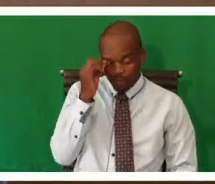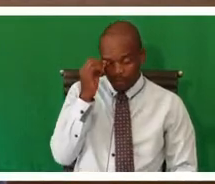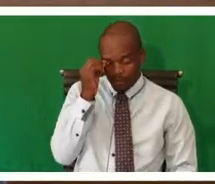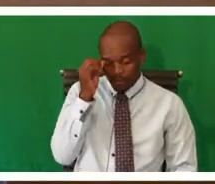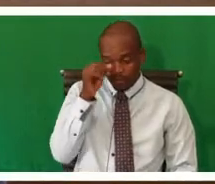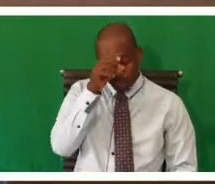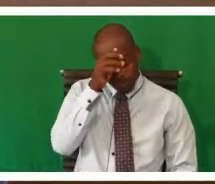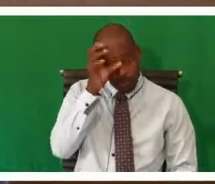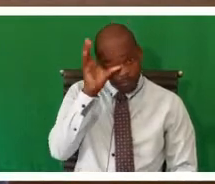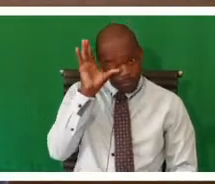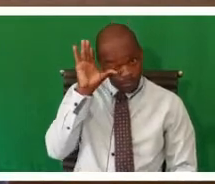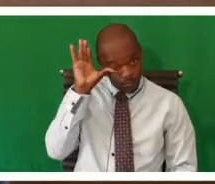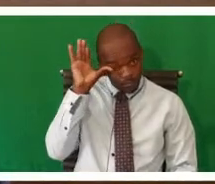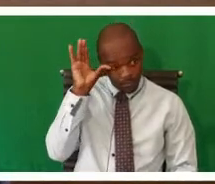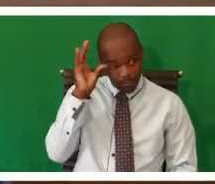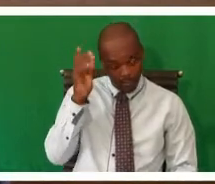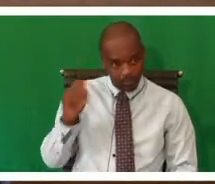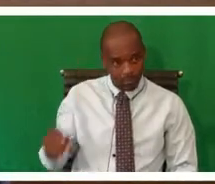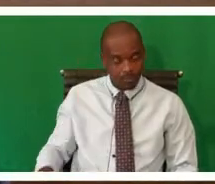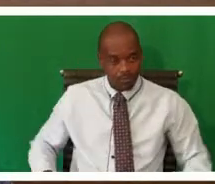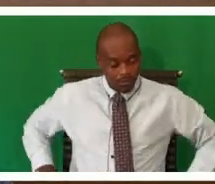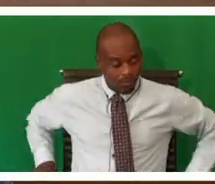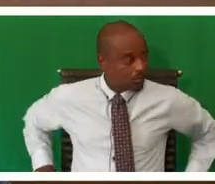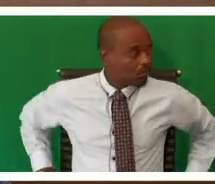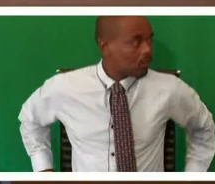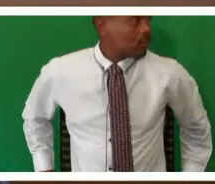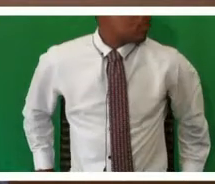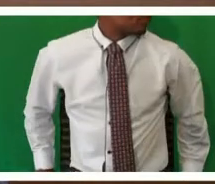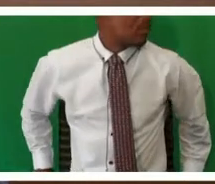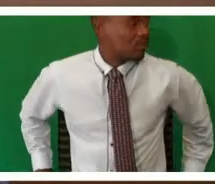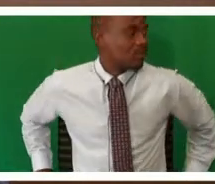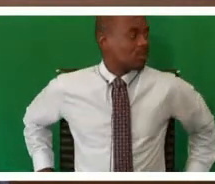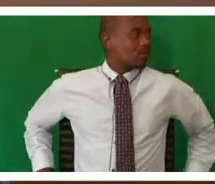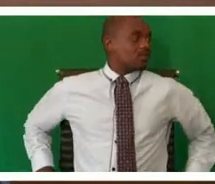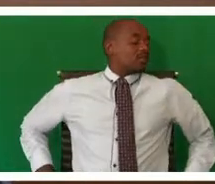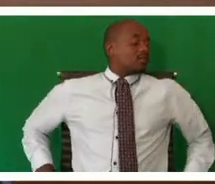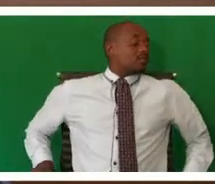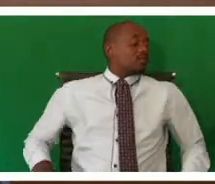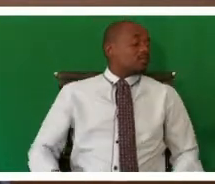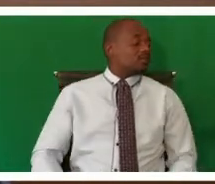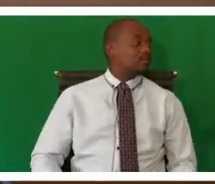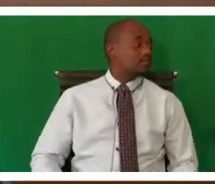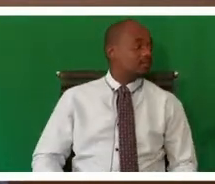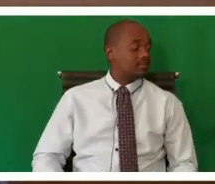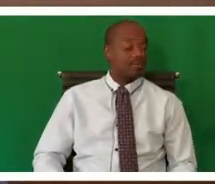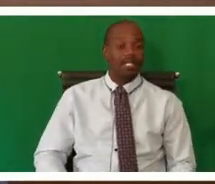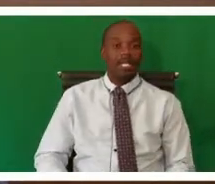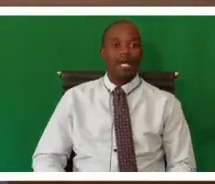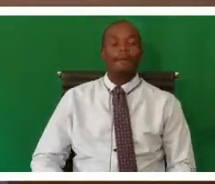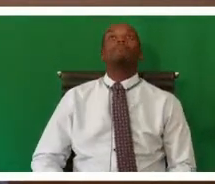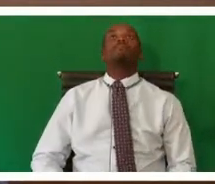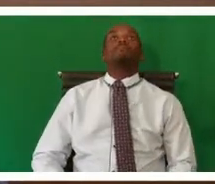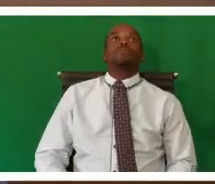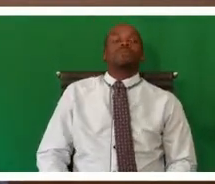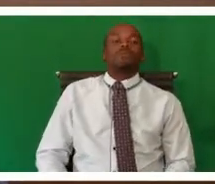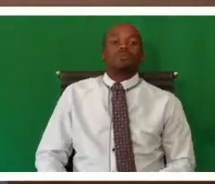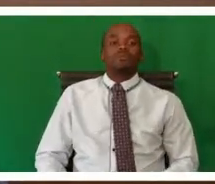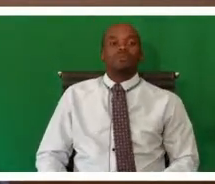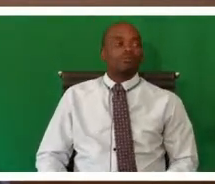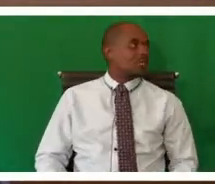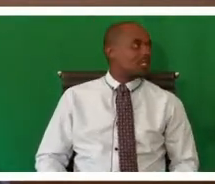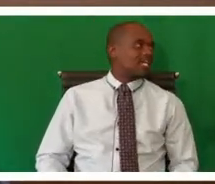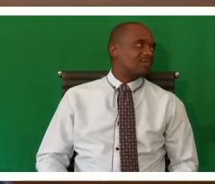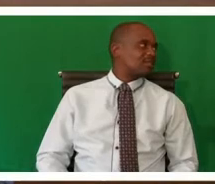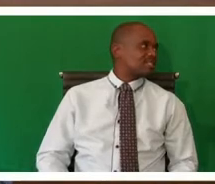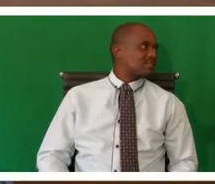kgolwe hore le bona ba tla ke bebena le mo ba behang diphofolo tsa bona teng mo ba tla kgona hore ba leme re